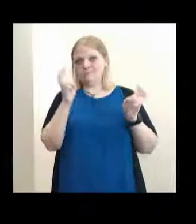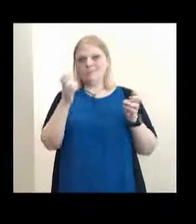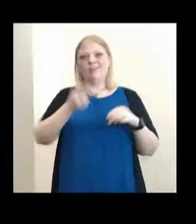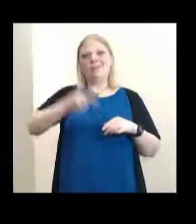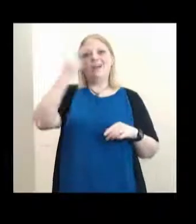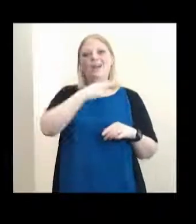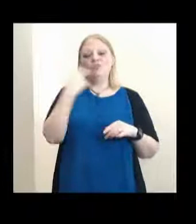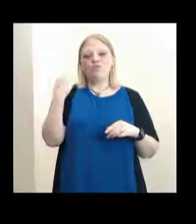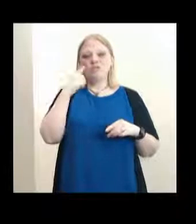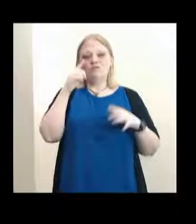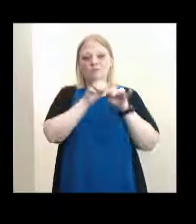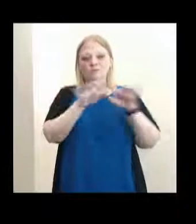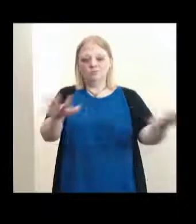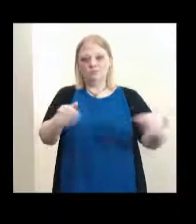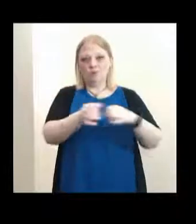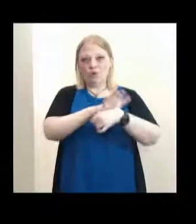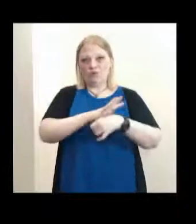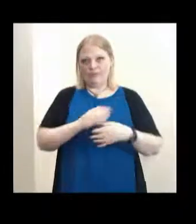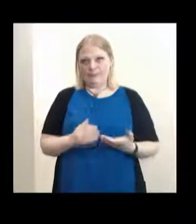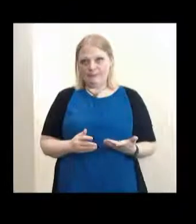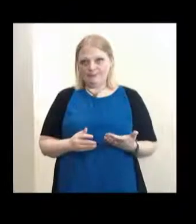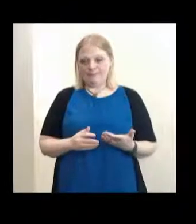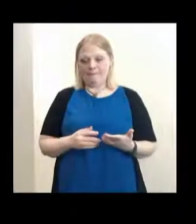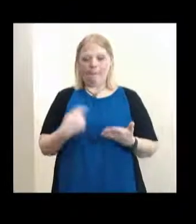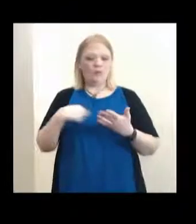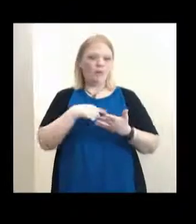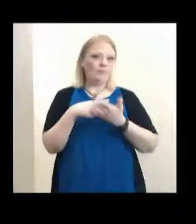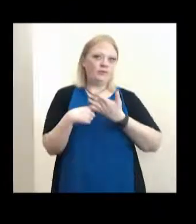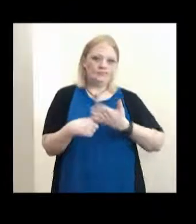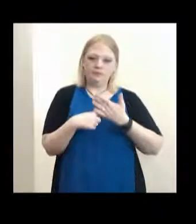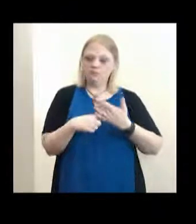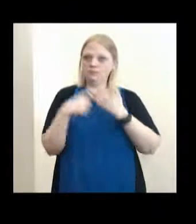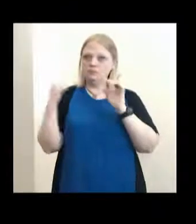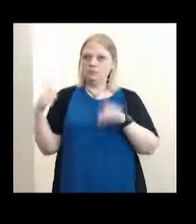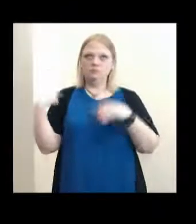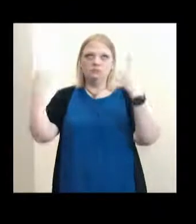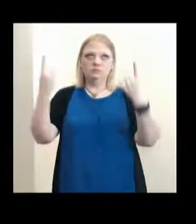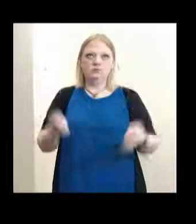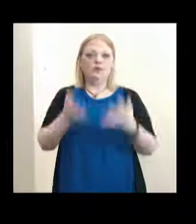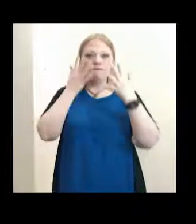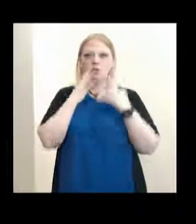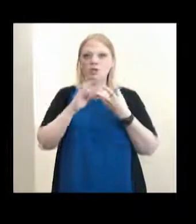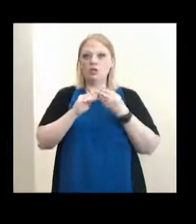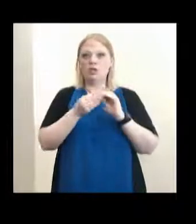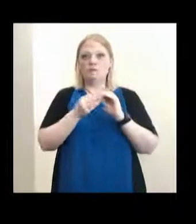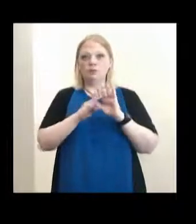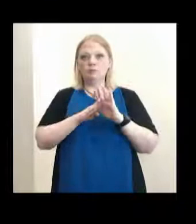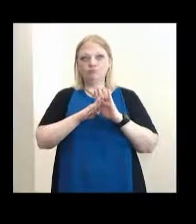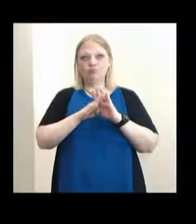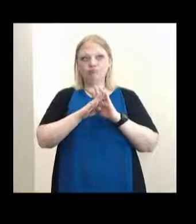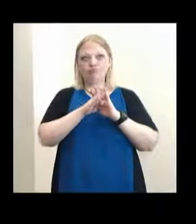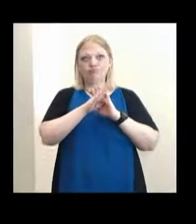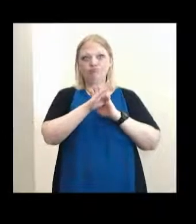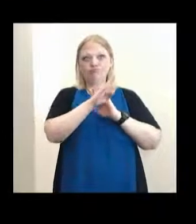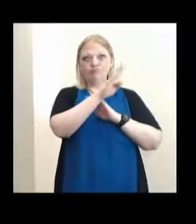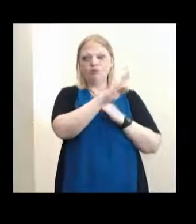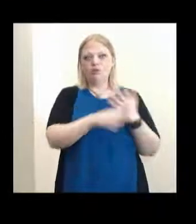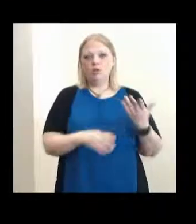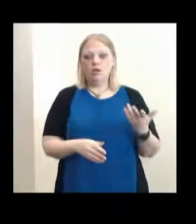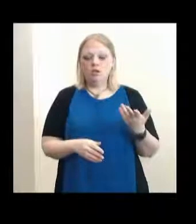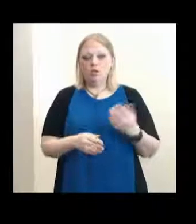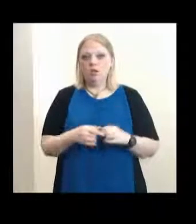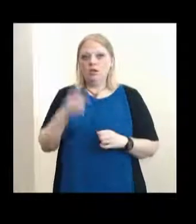risk of transmission of COVID-19. We've been talking about this for some time, and unfortunately the numbers are going up. We are seeing